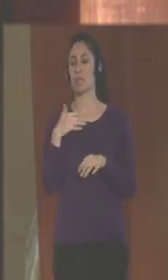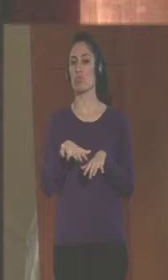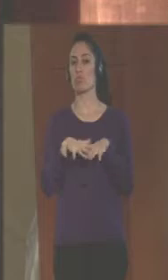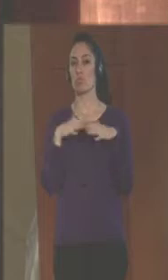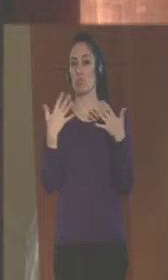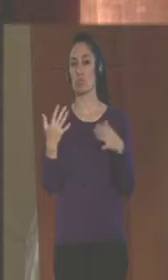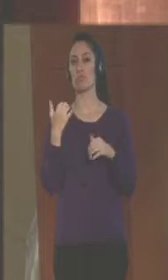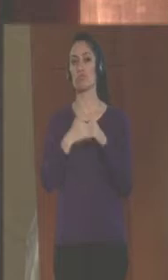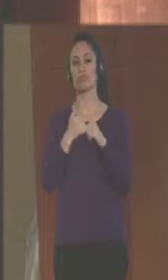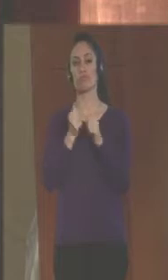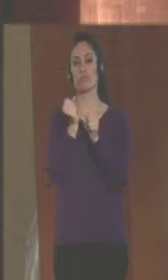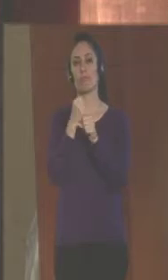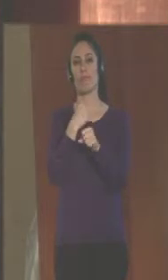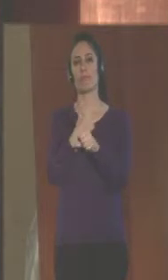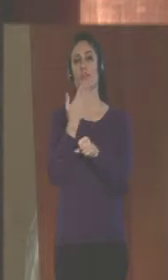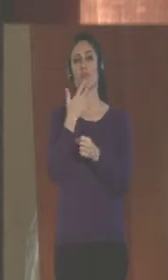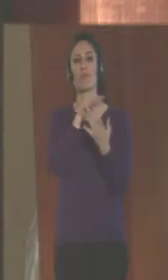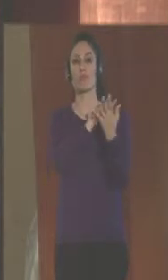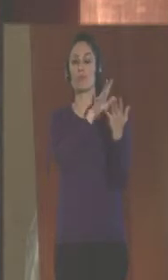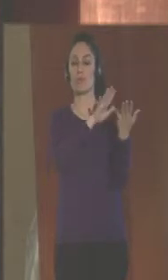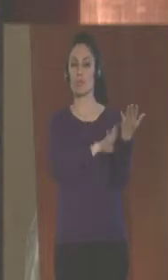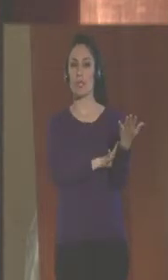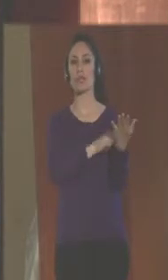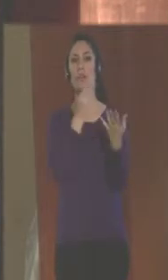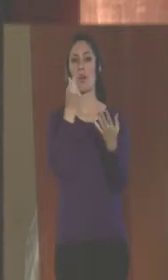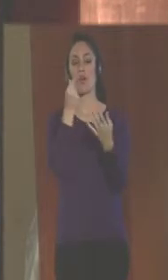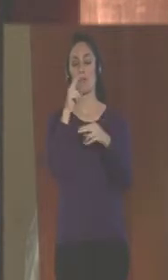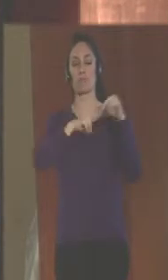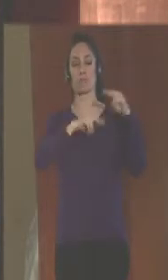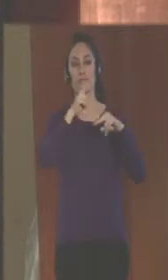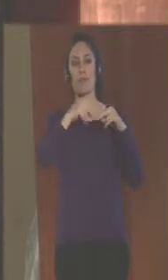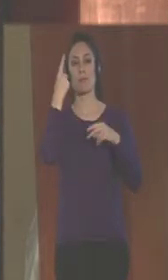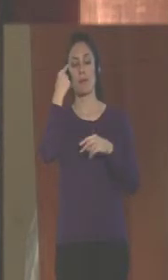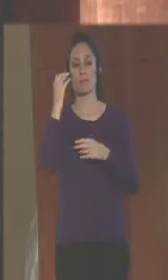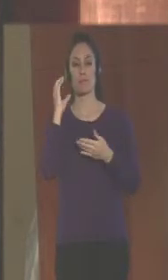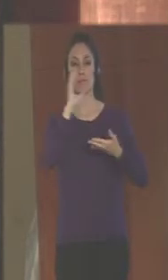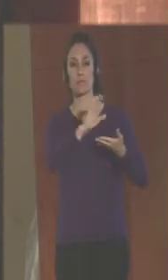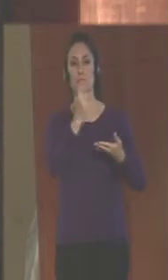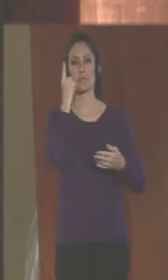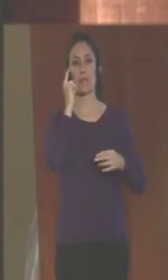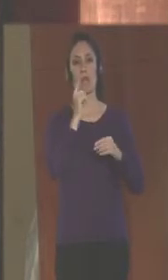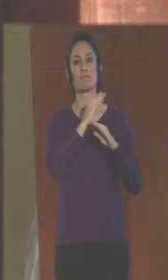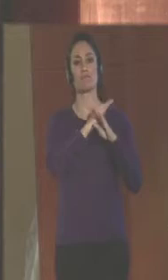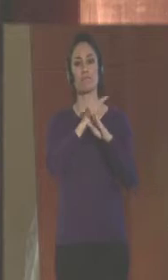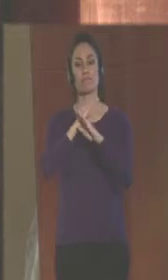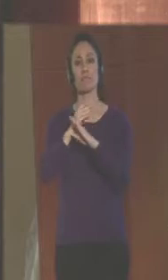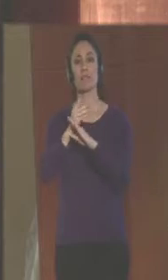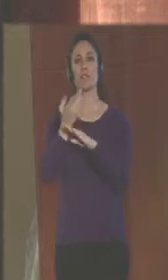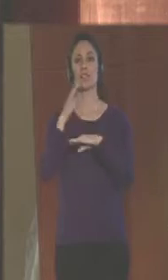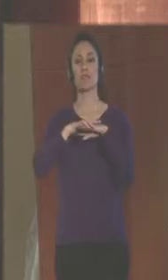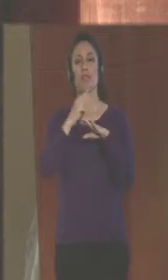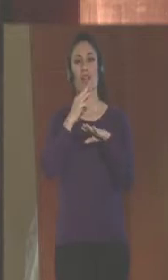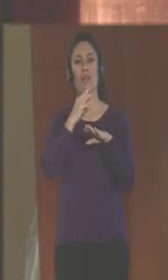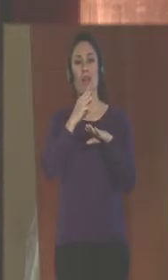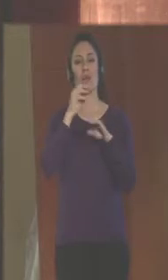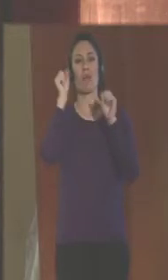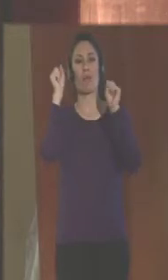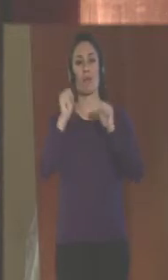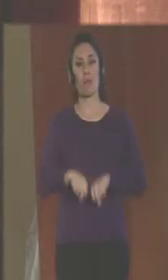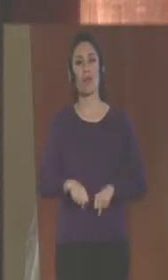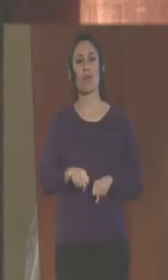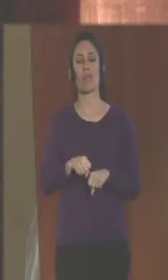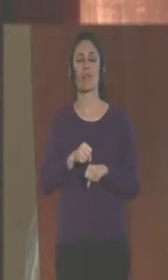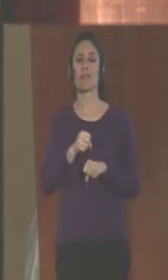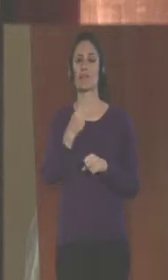general. So we are focusing towards the infrastructure and hydraulic infrastructure that